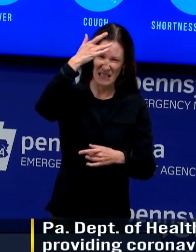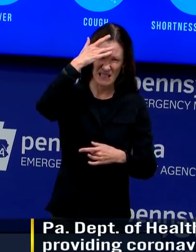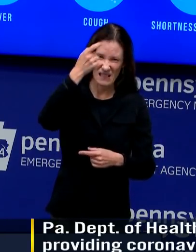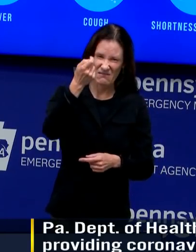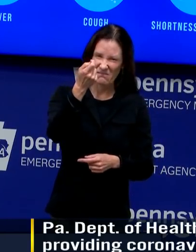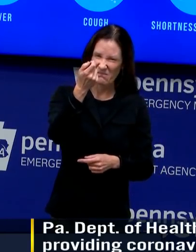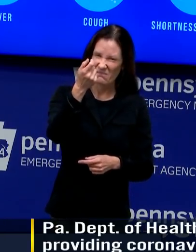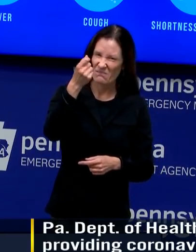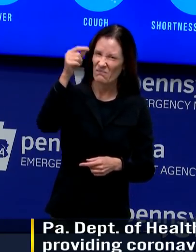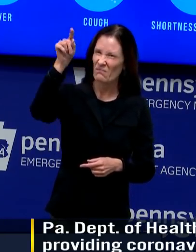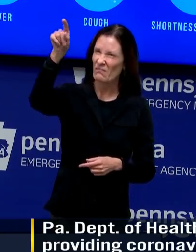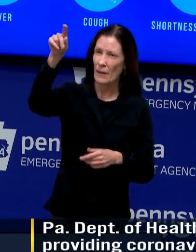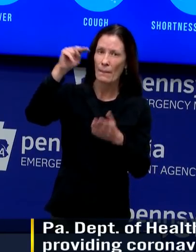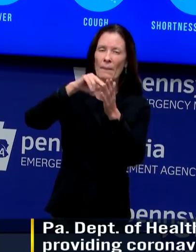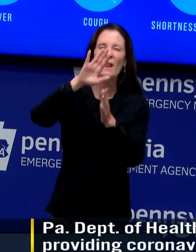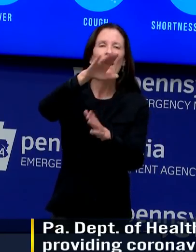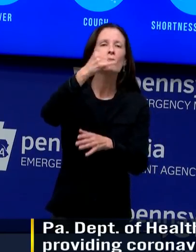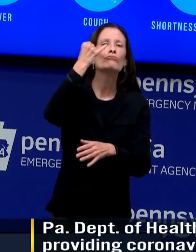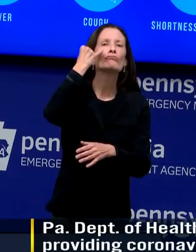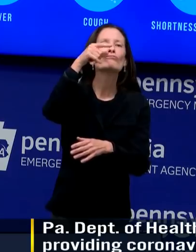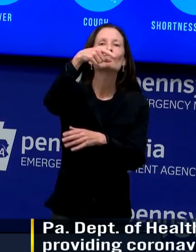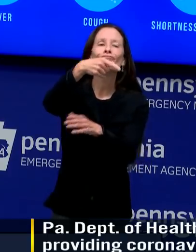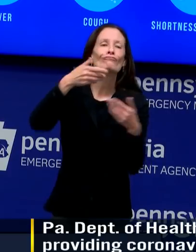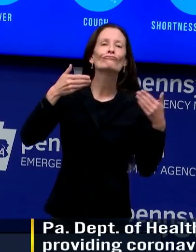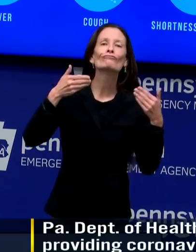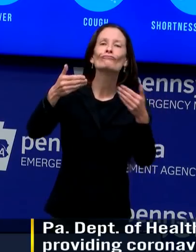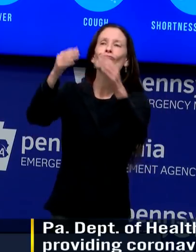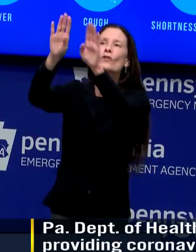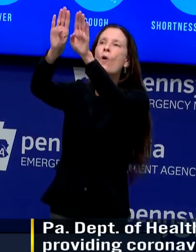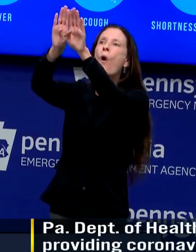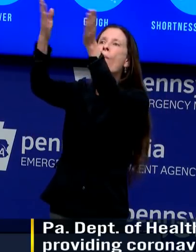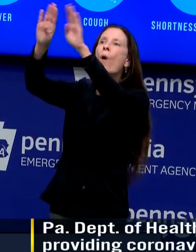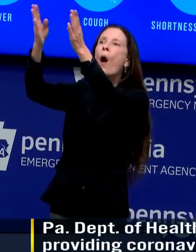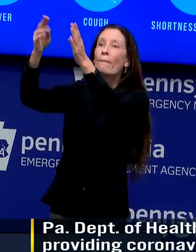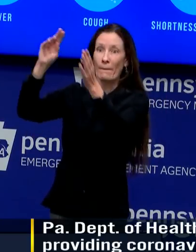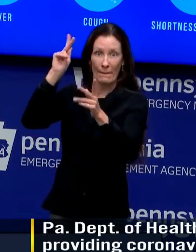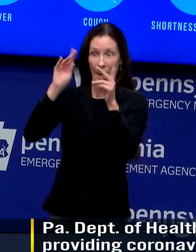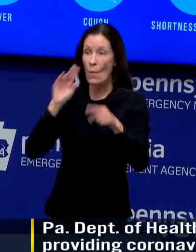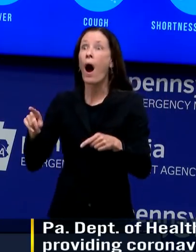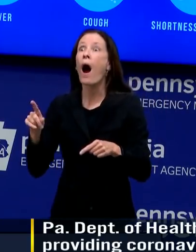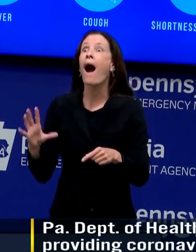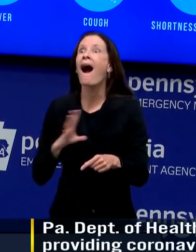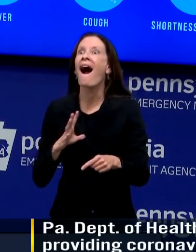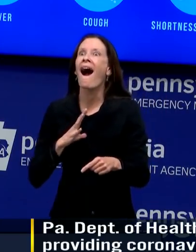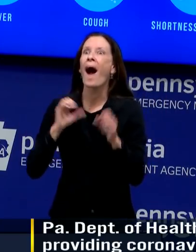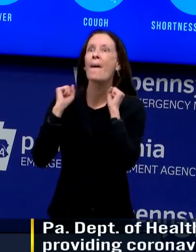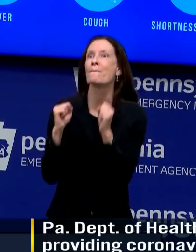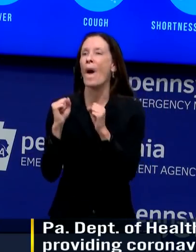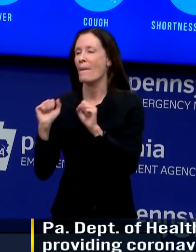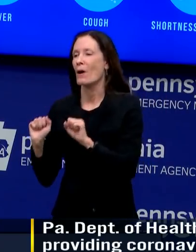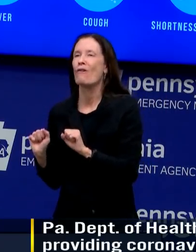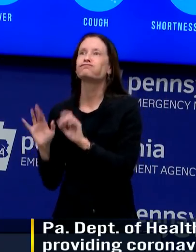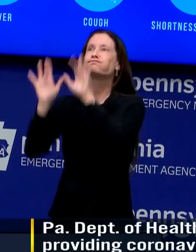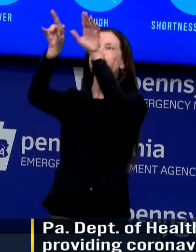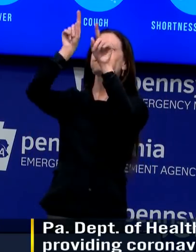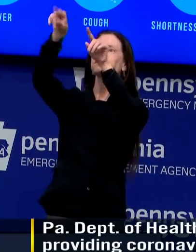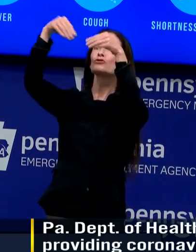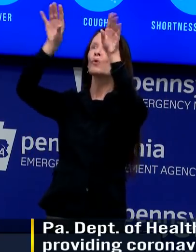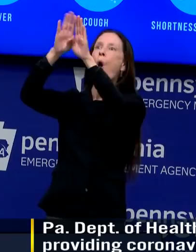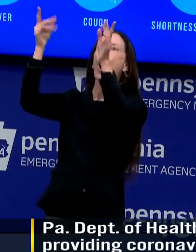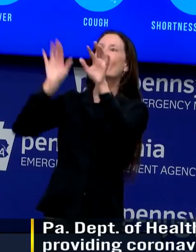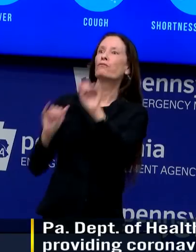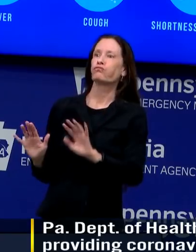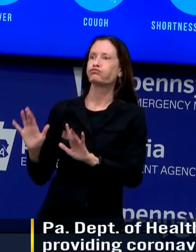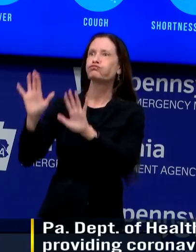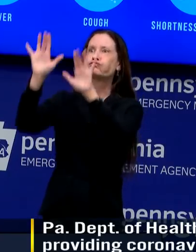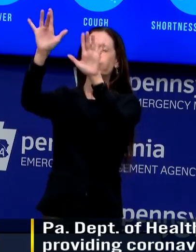other counties where they're still shut down will flock in to this county that's starting to reopen. Is there